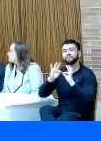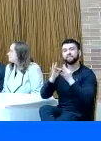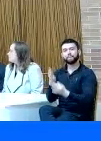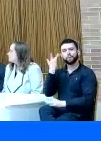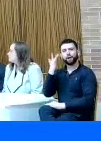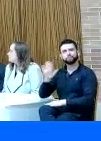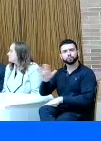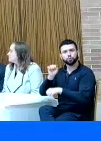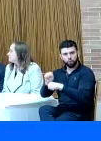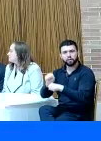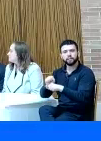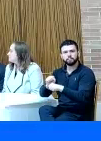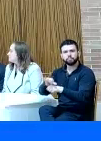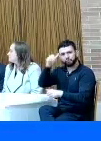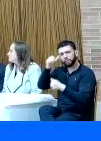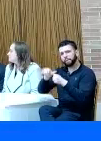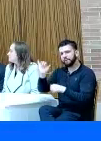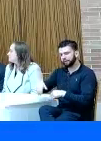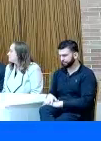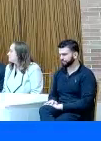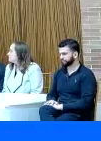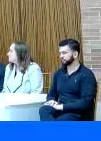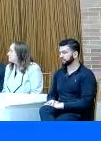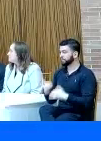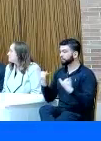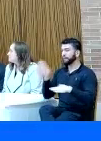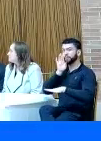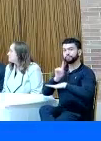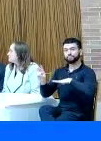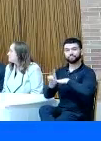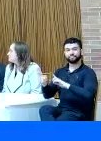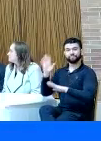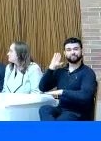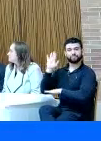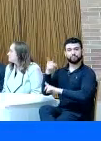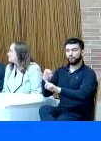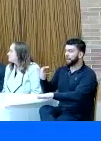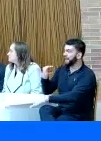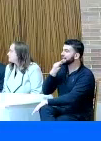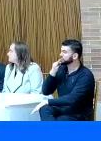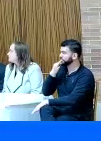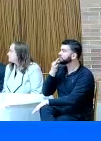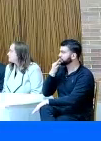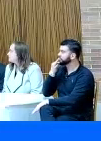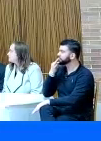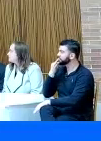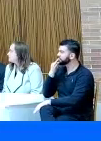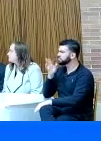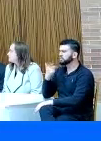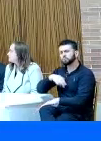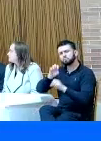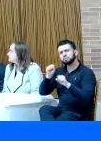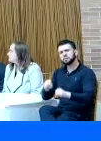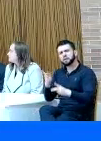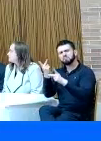job so we're going to hear from experts an expert so that we can find out what